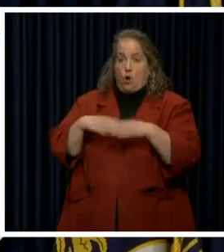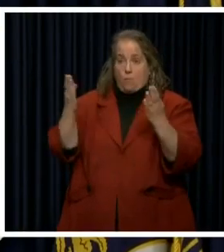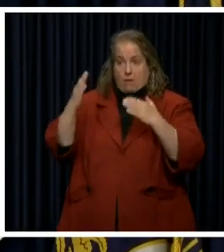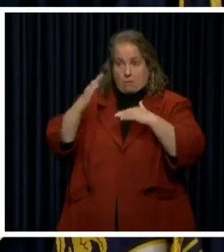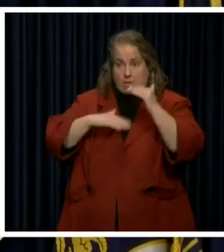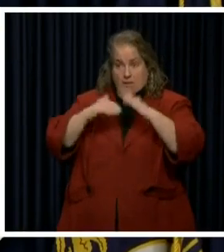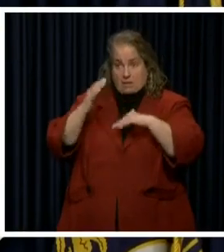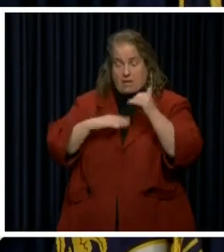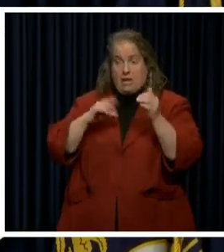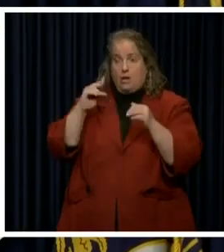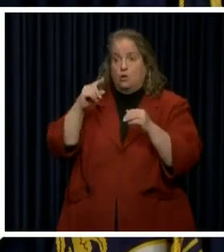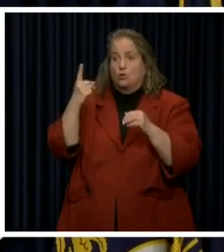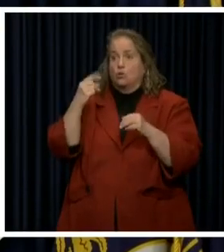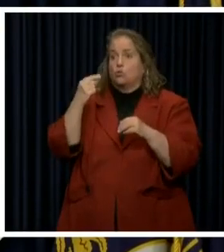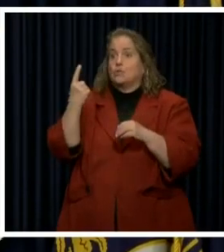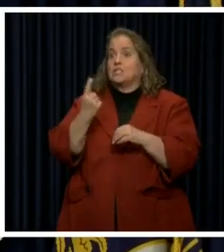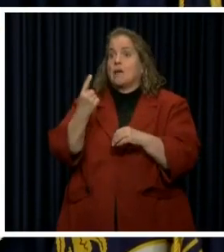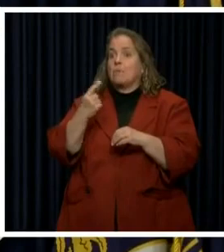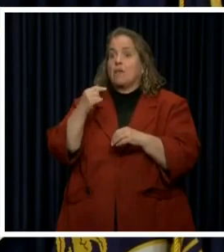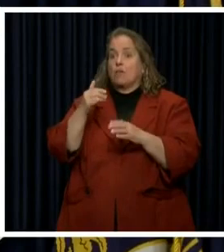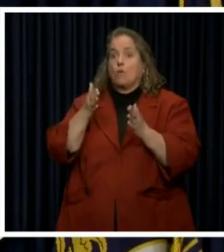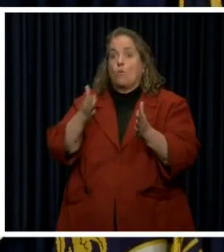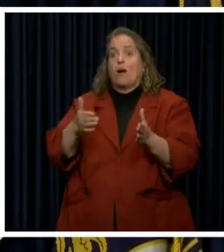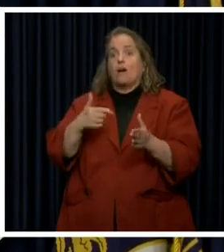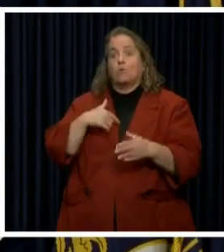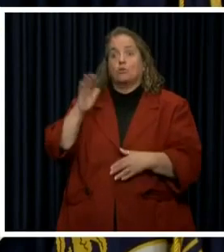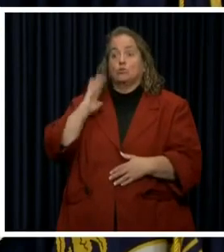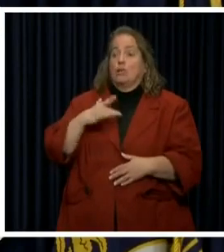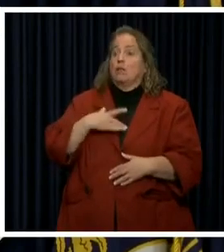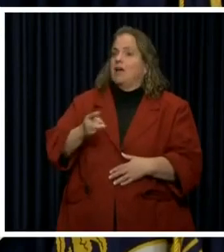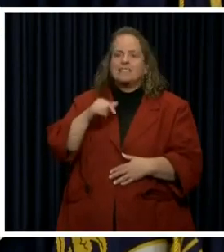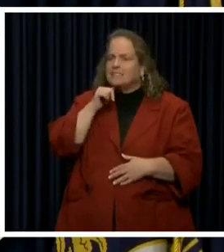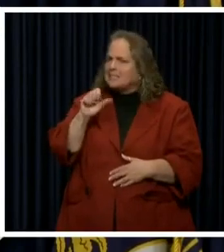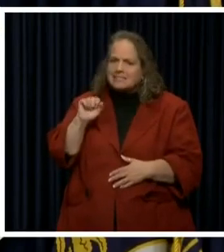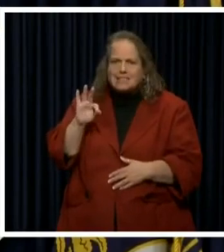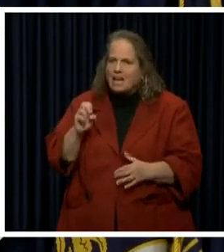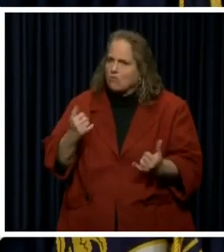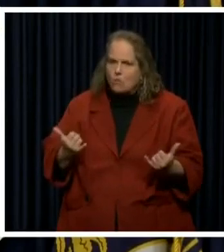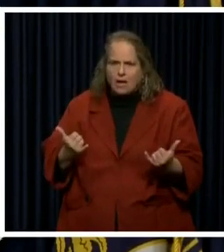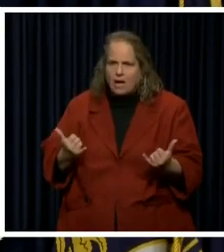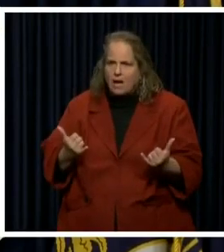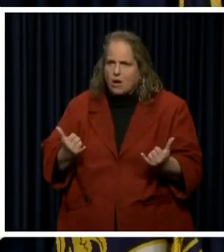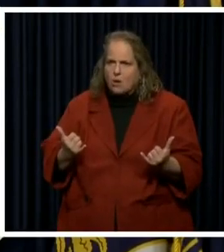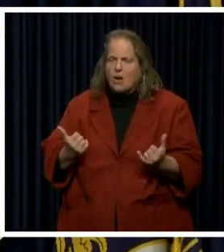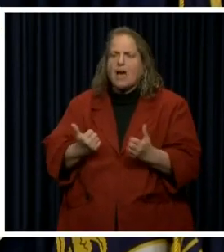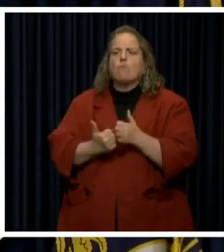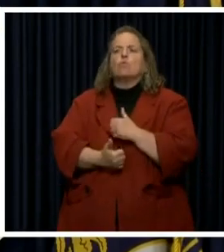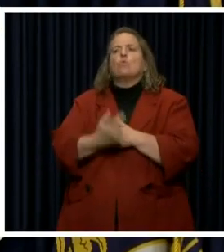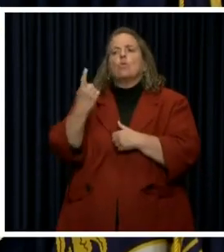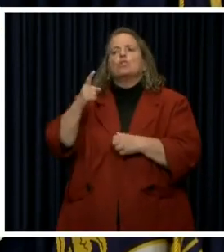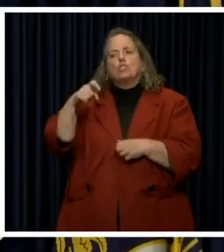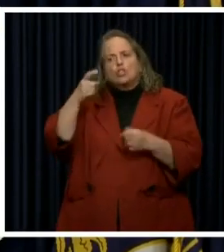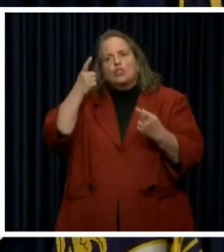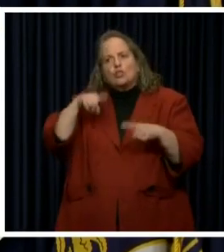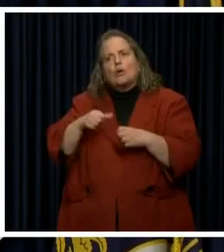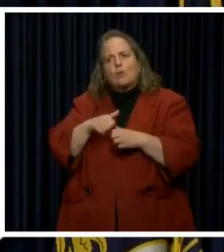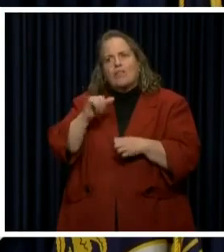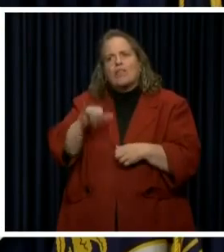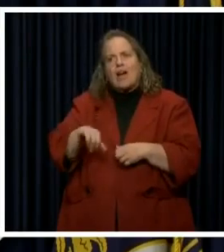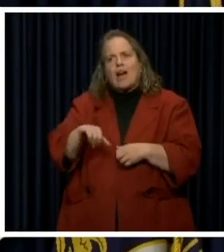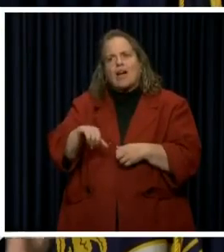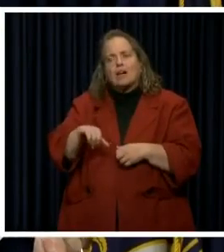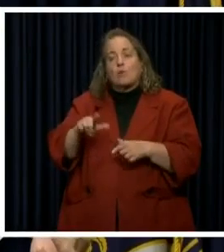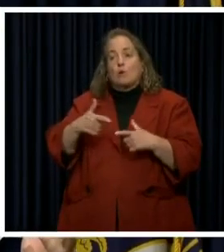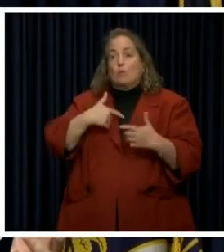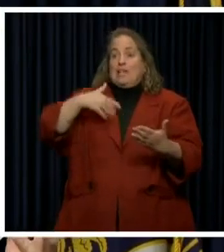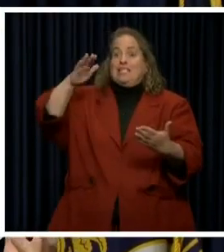doing something the way that we previously liked to isn't safe right now. Everybody should agree with that, knowing that when we